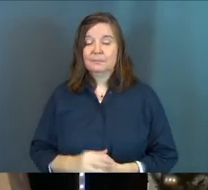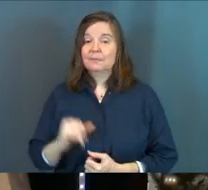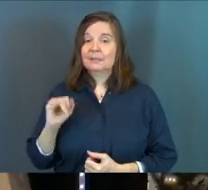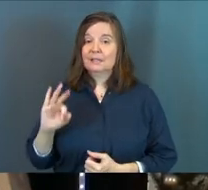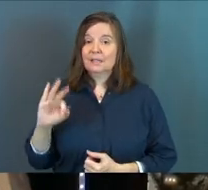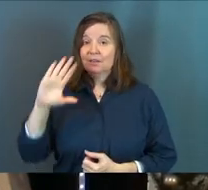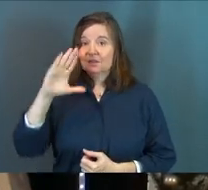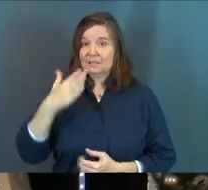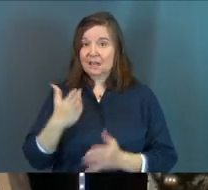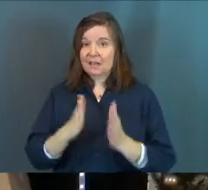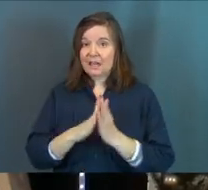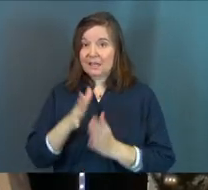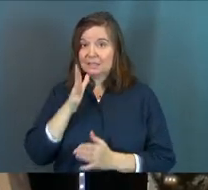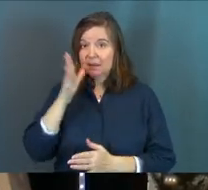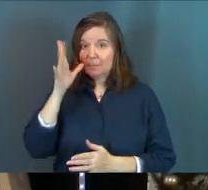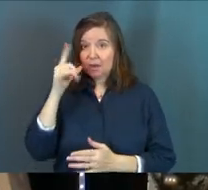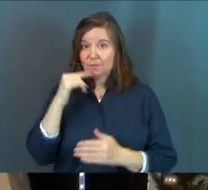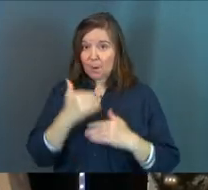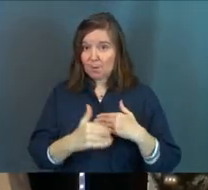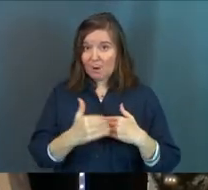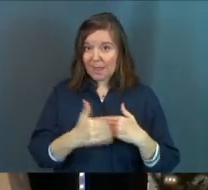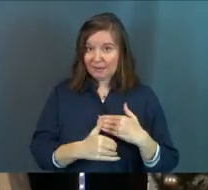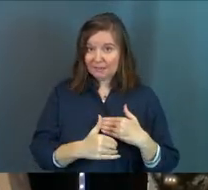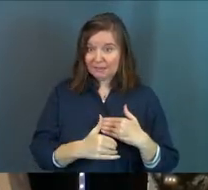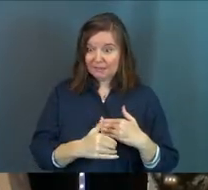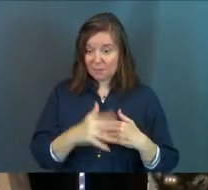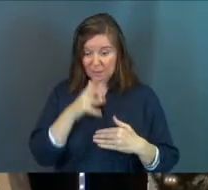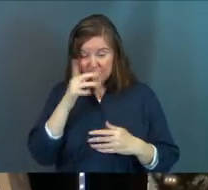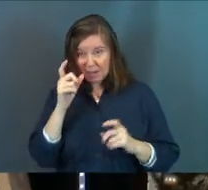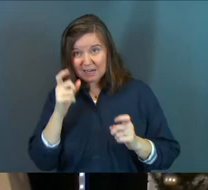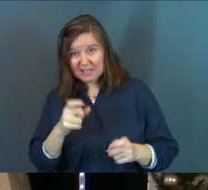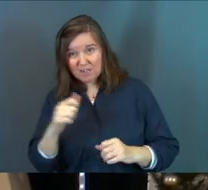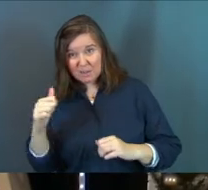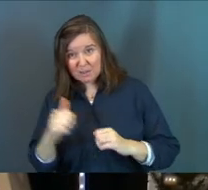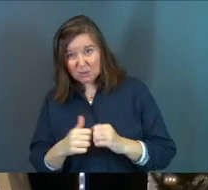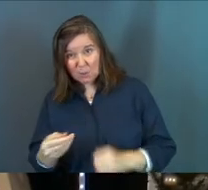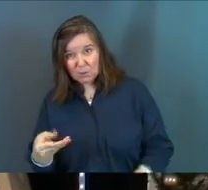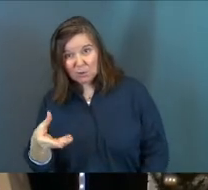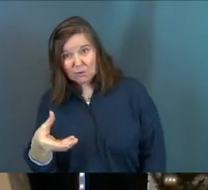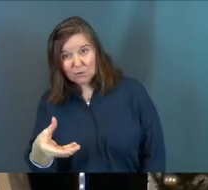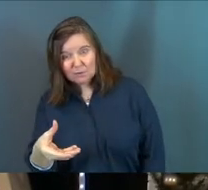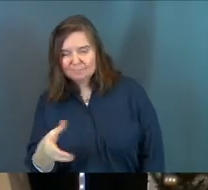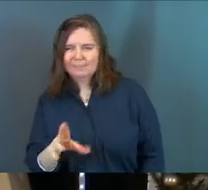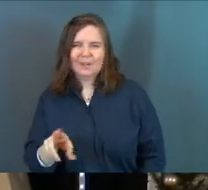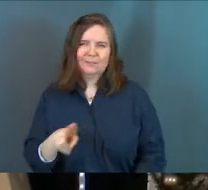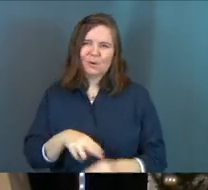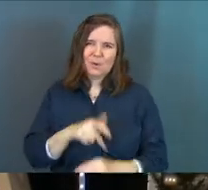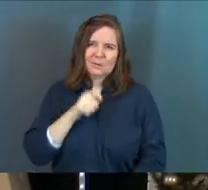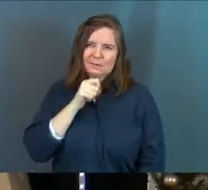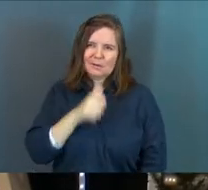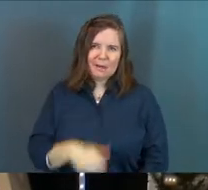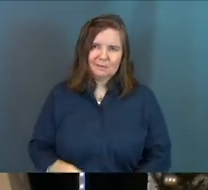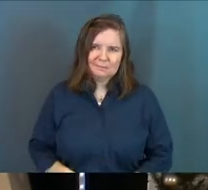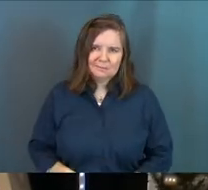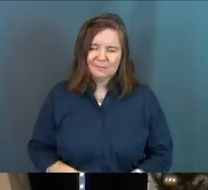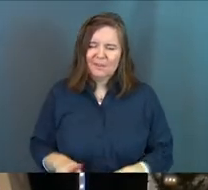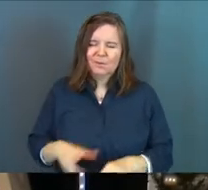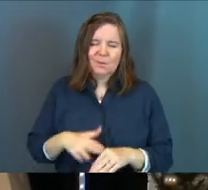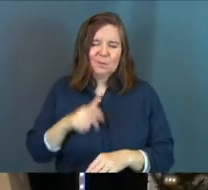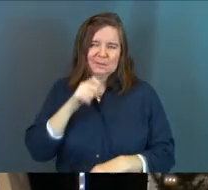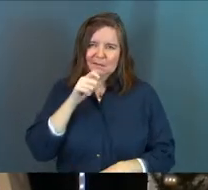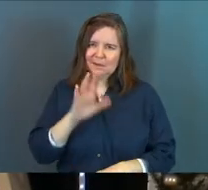if a son asks his parent for bread, will the parent give him a stone? Of course not. Of course